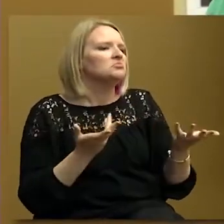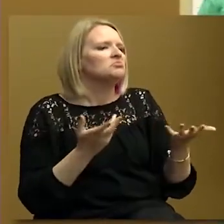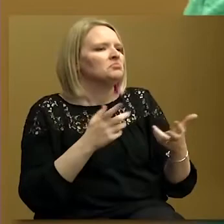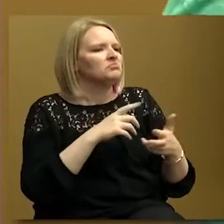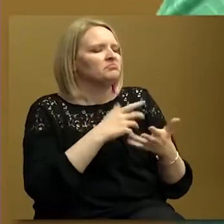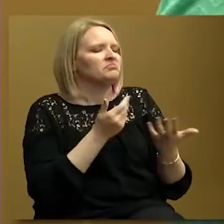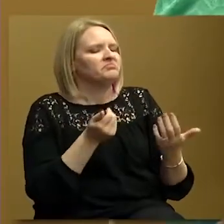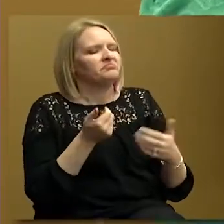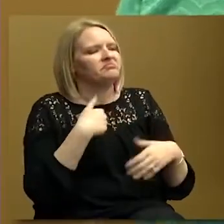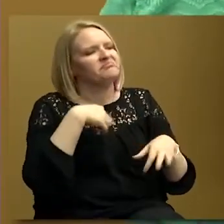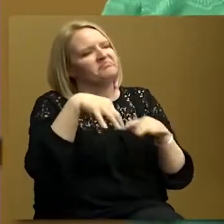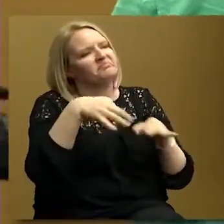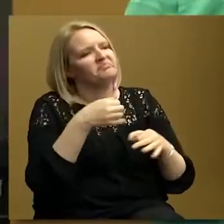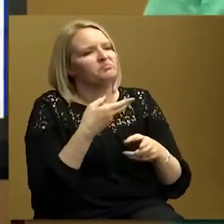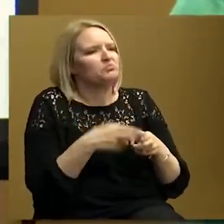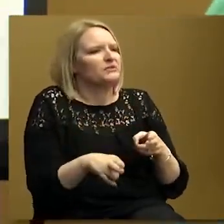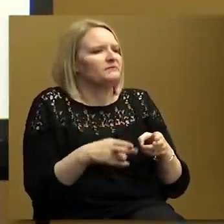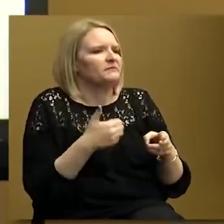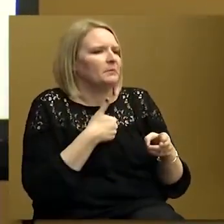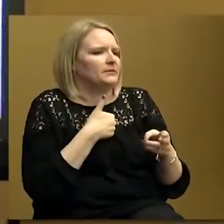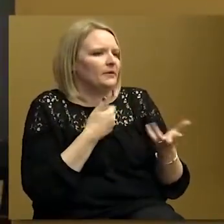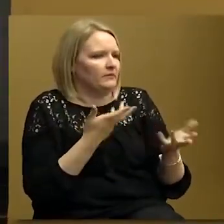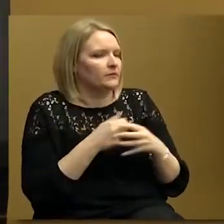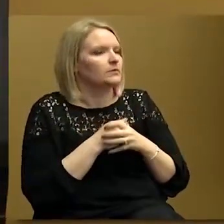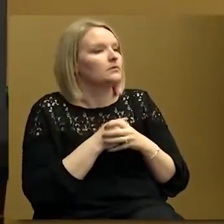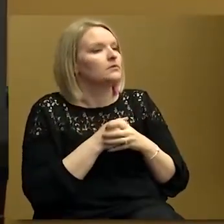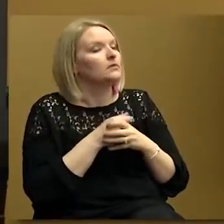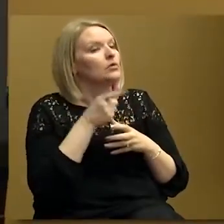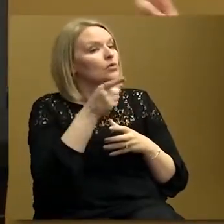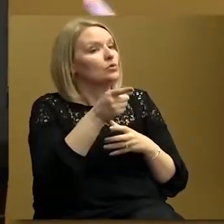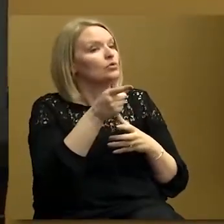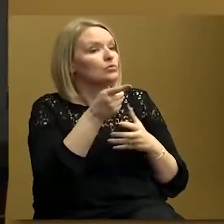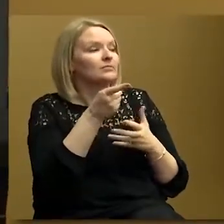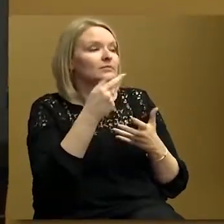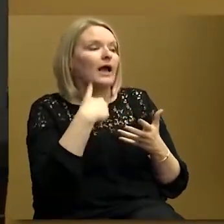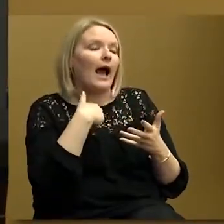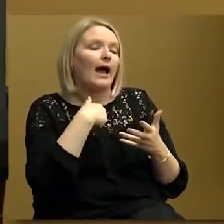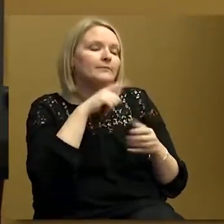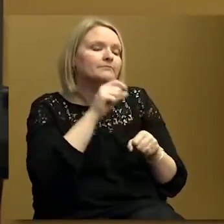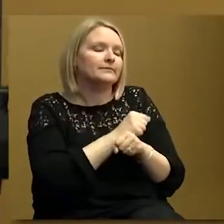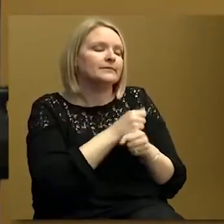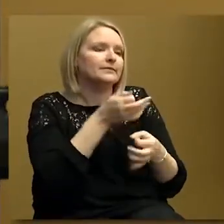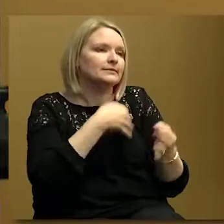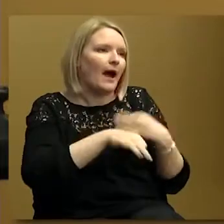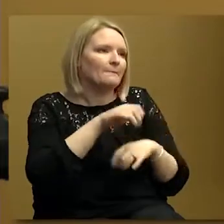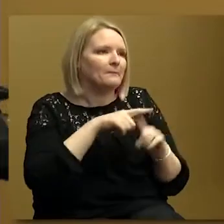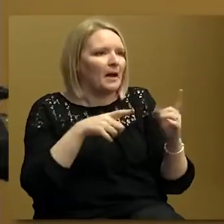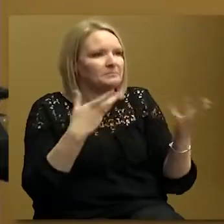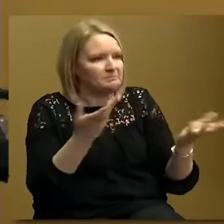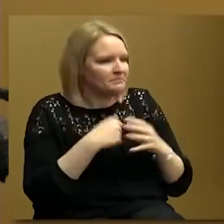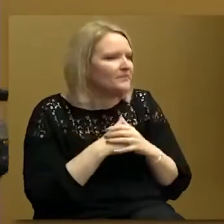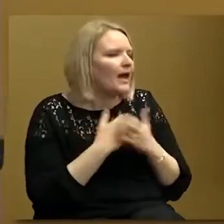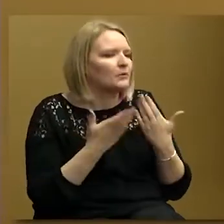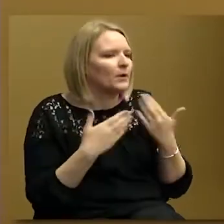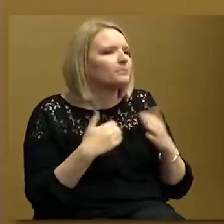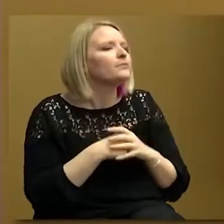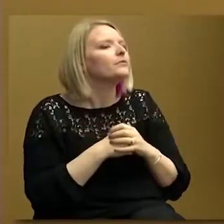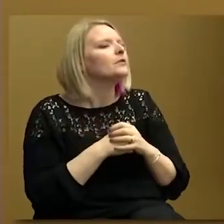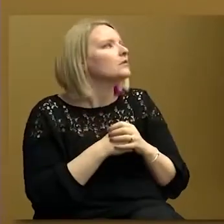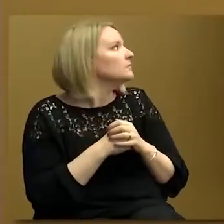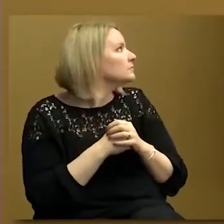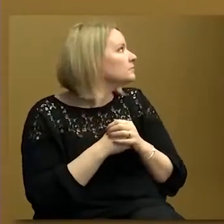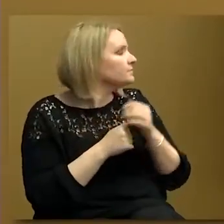those are a few things about me. So, you did get a sub, but here I am. All right.